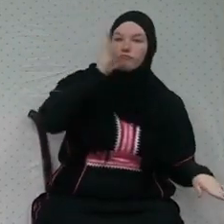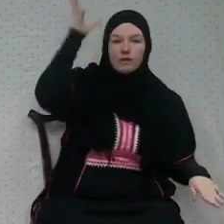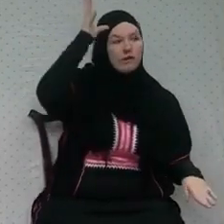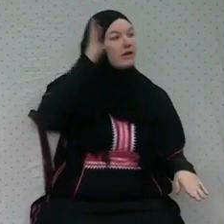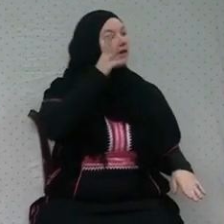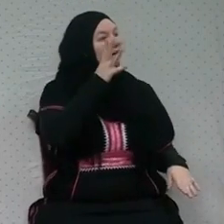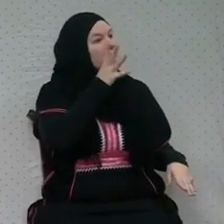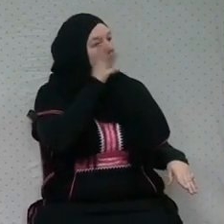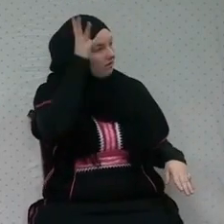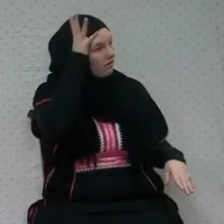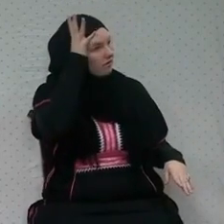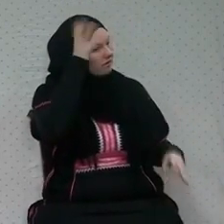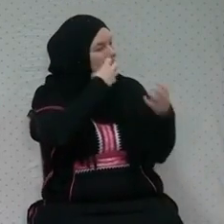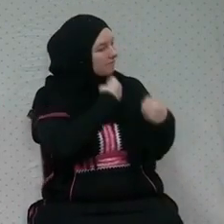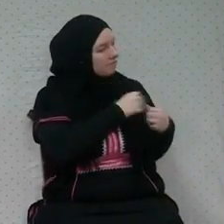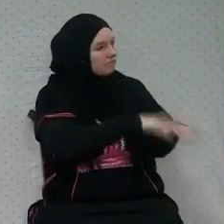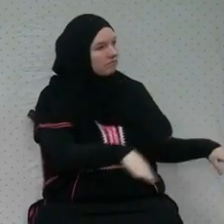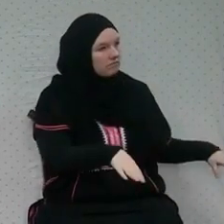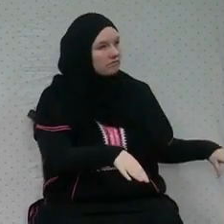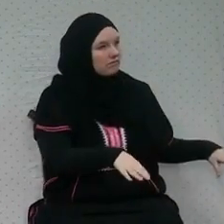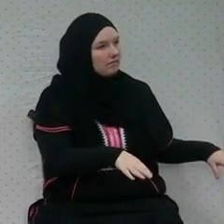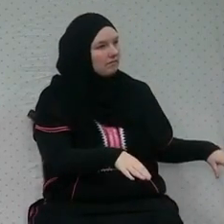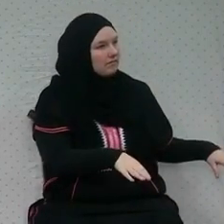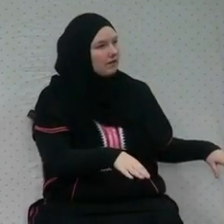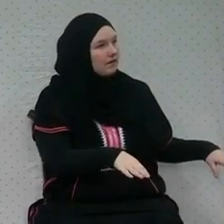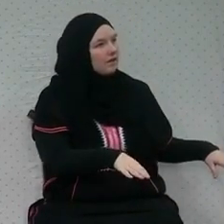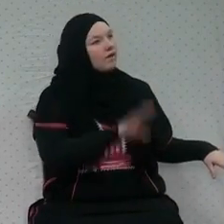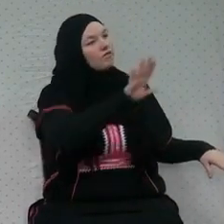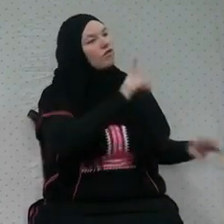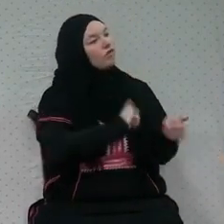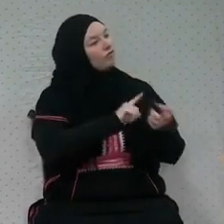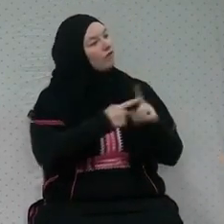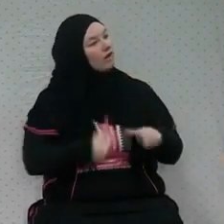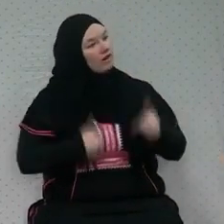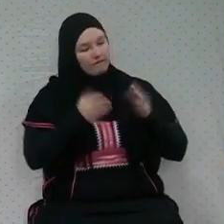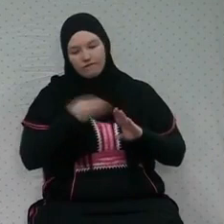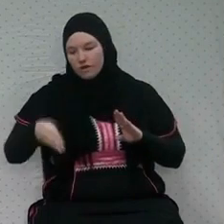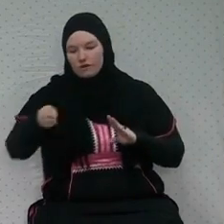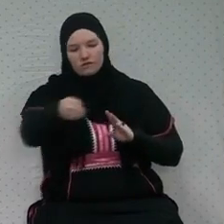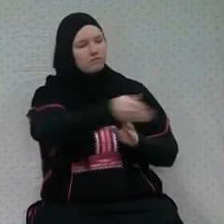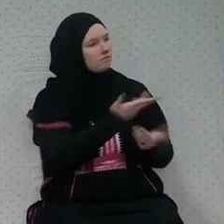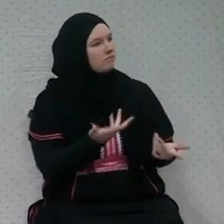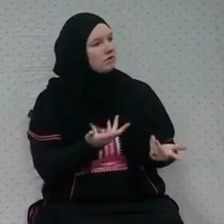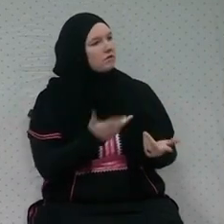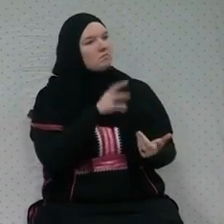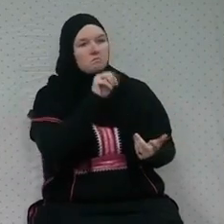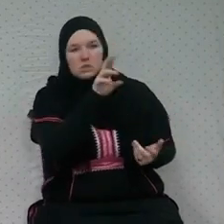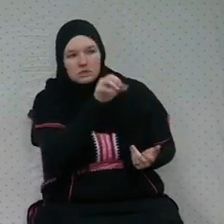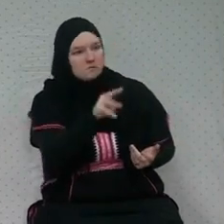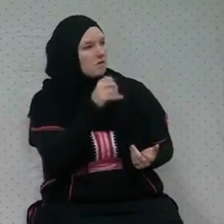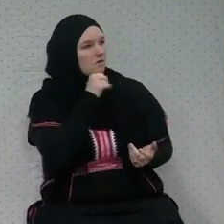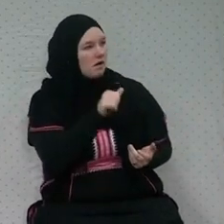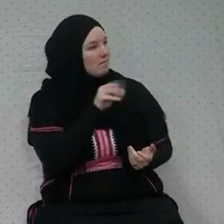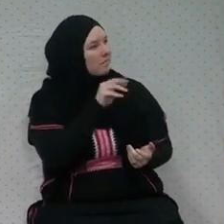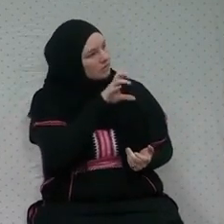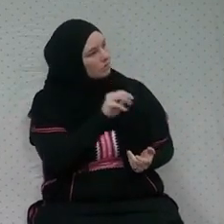the eyes of parents. Allah gives very high value for your neighbor, be him or her a Muslim or non-Muslim. We